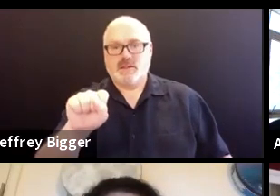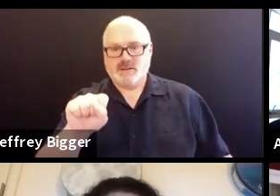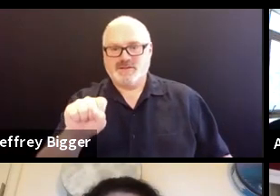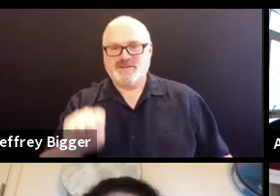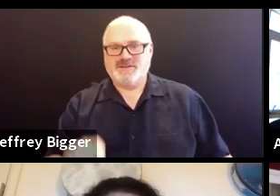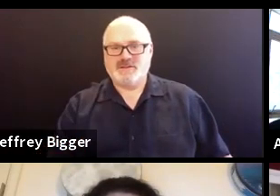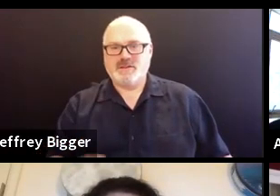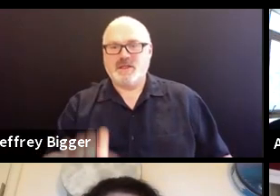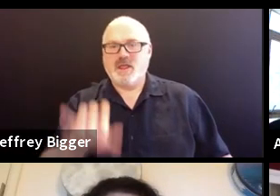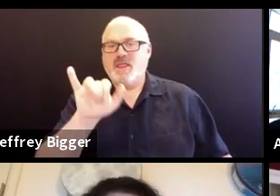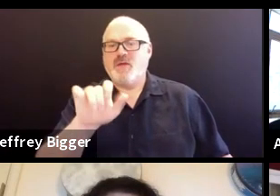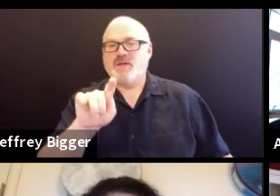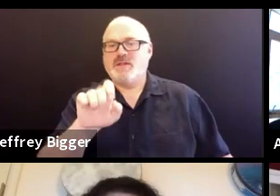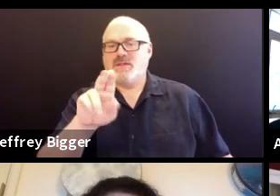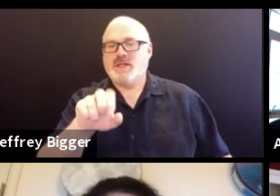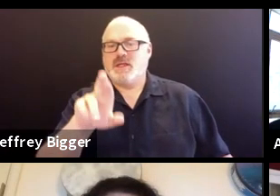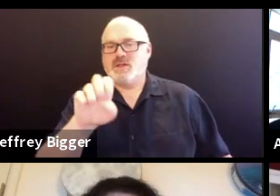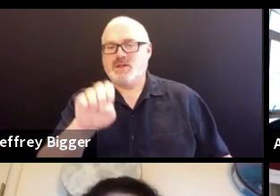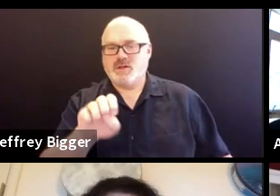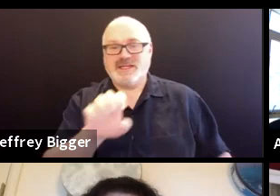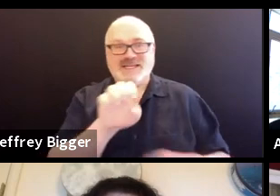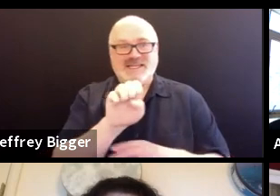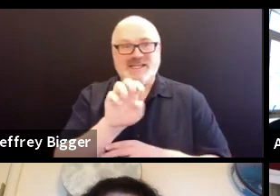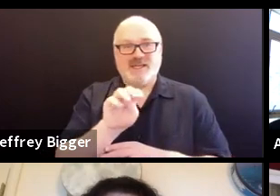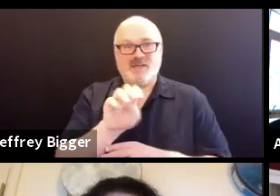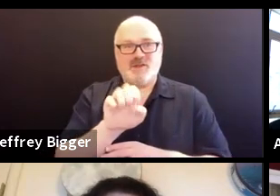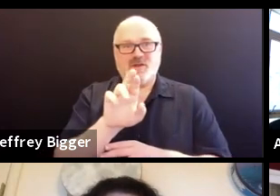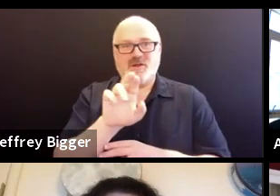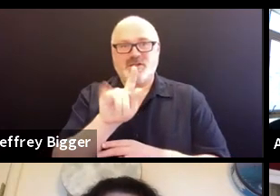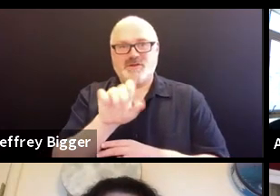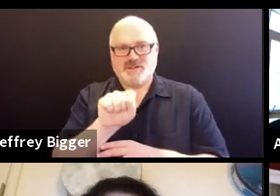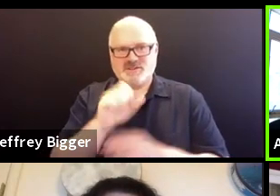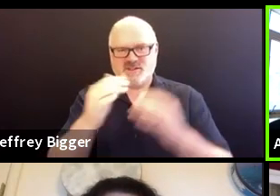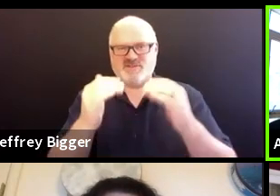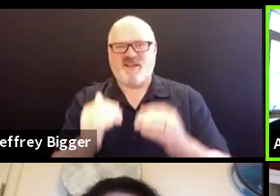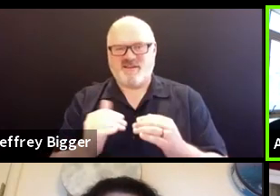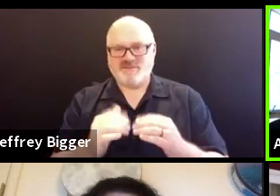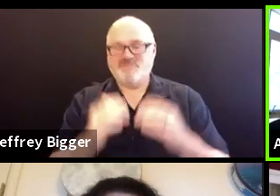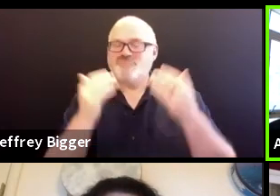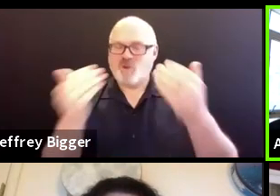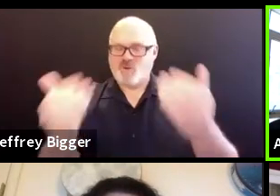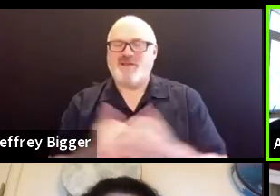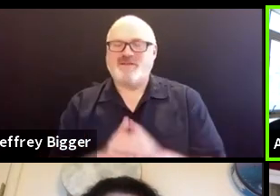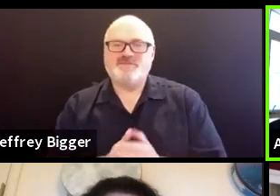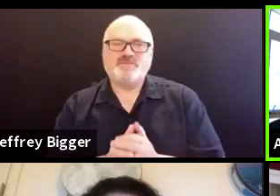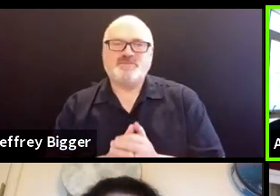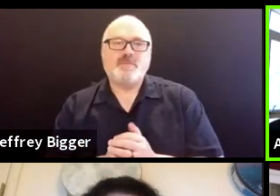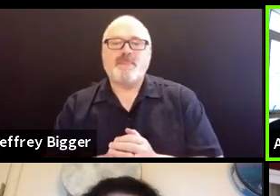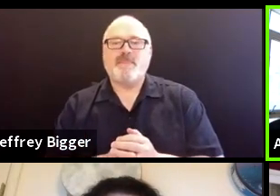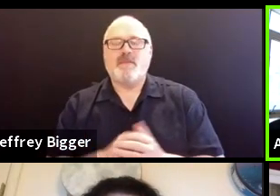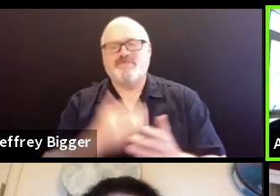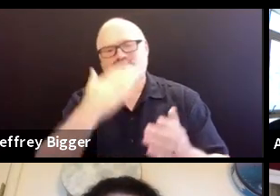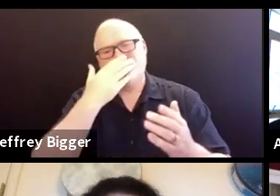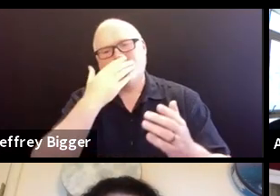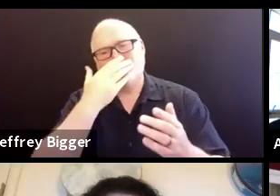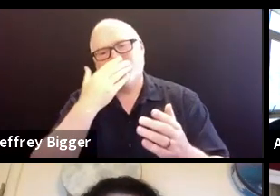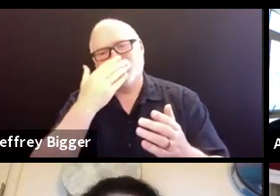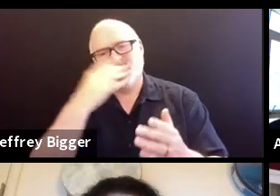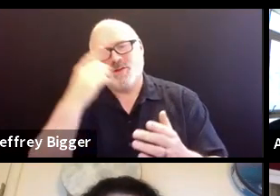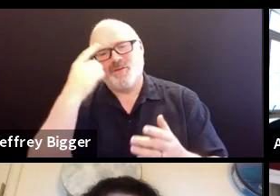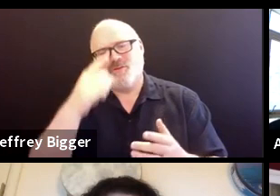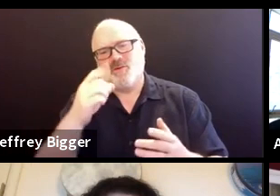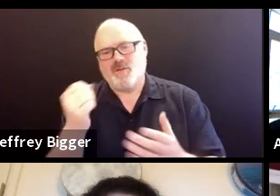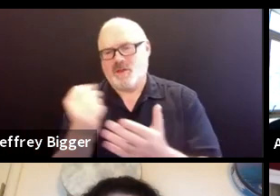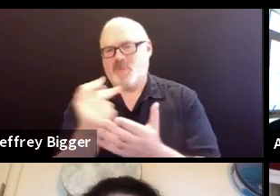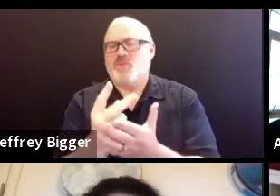That was just tenure and promotion. Emeritus is the next, yes. Okay, go ahead. First of all, thank you for the